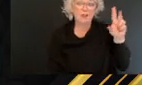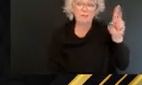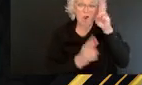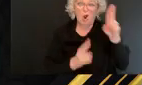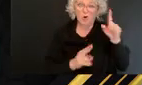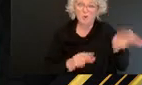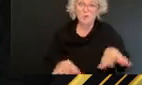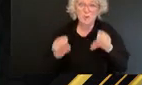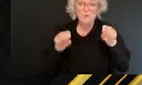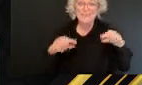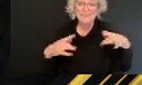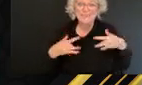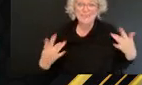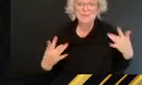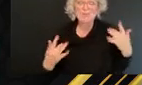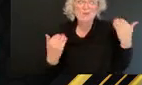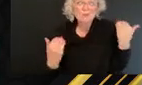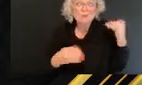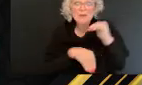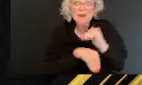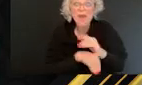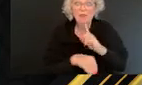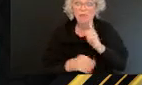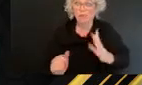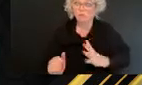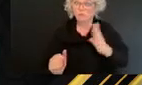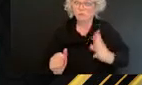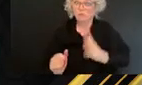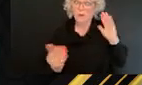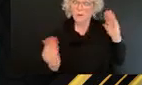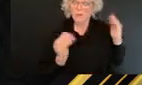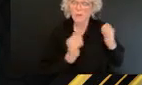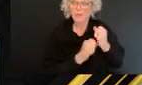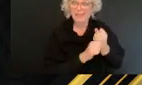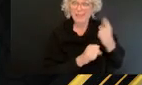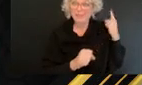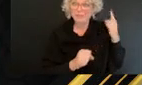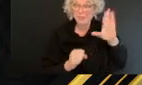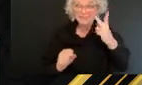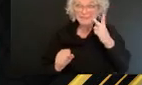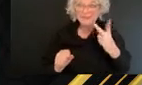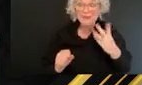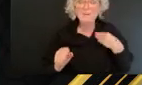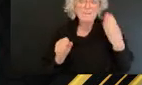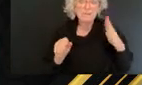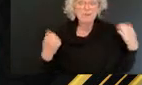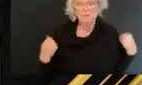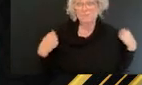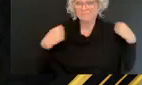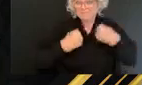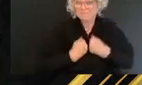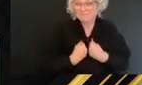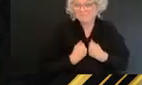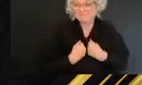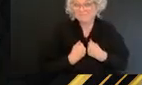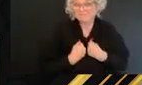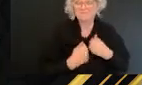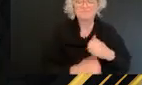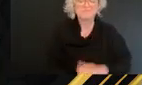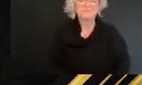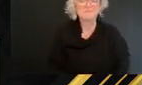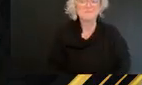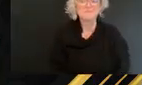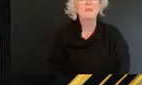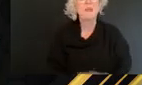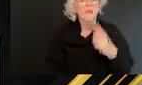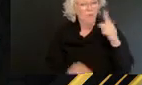your host. And this evening, we are stepping things up from last year, as evidenced by the blue blazer that I broke out of my closet.